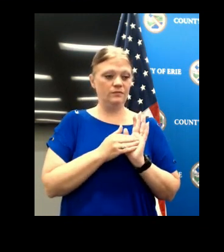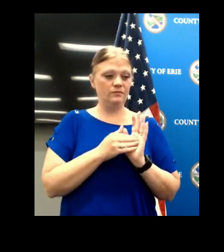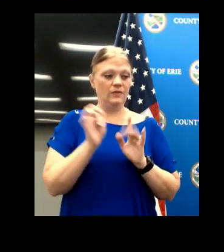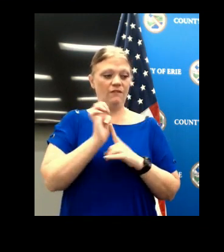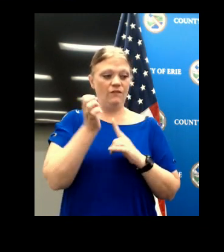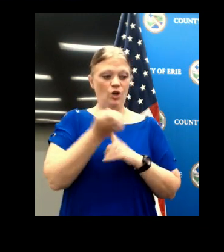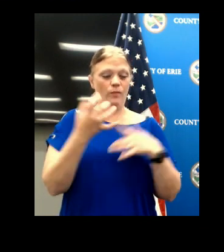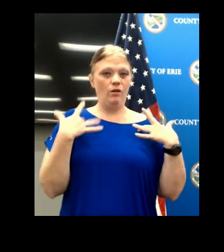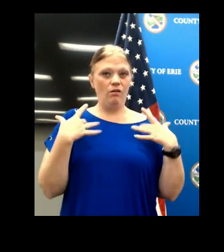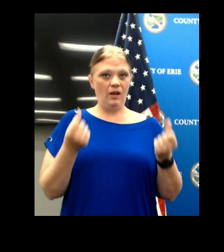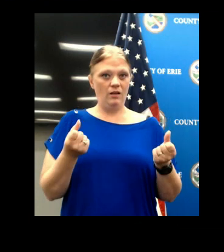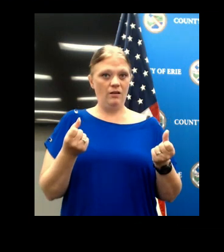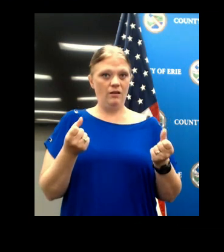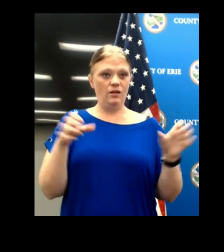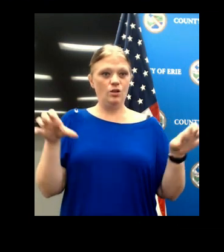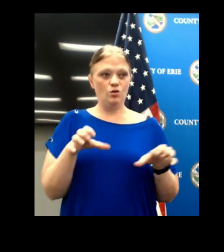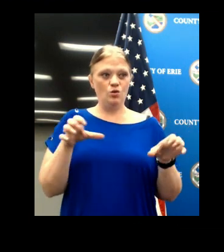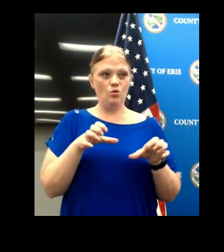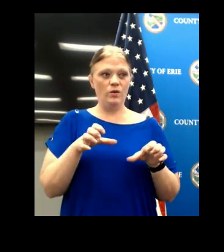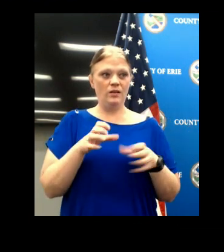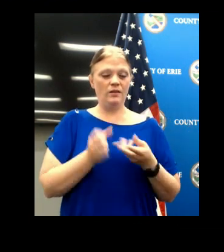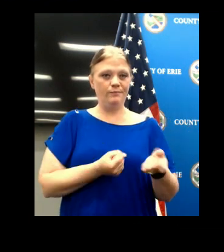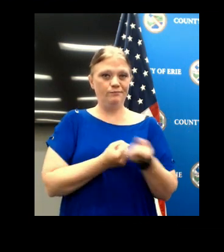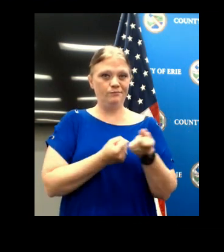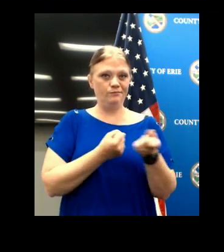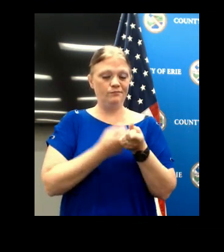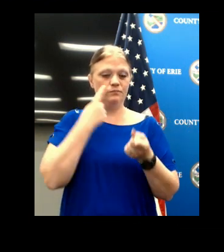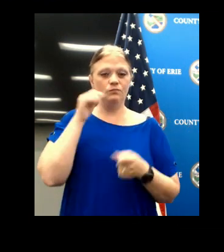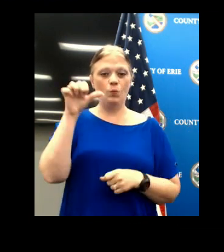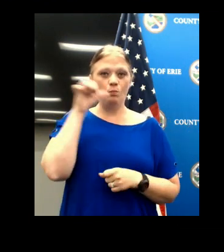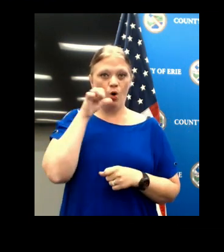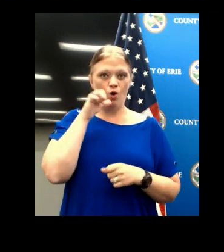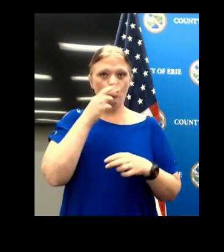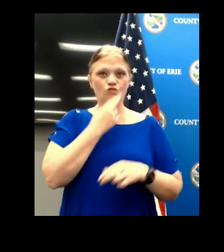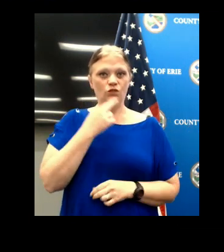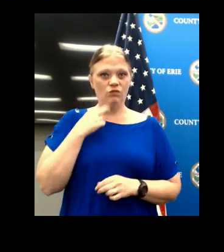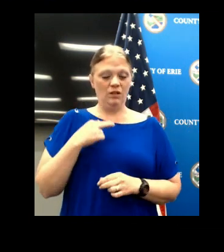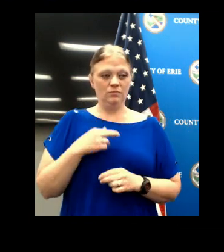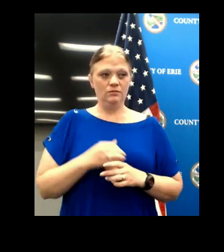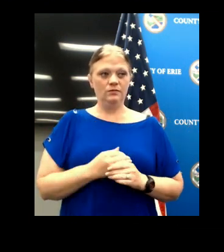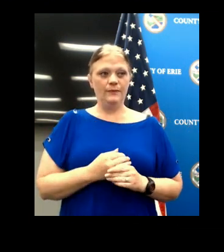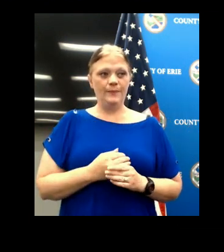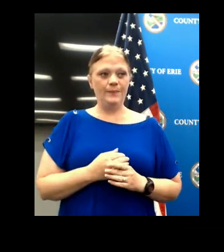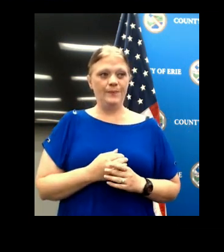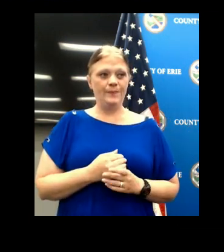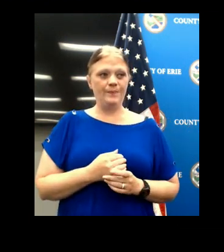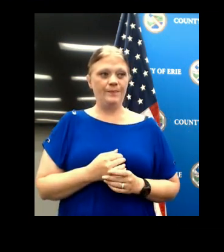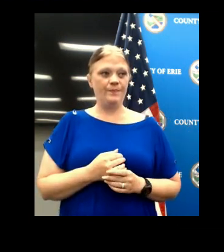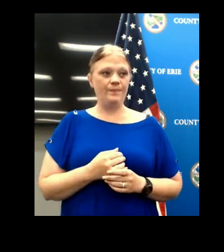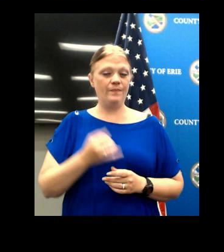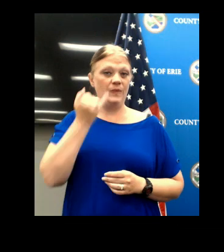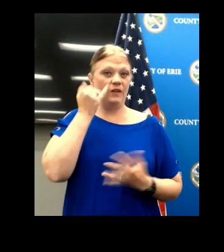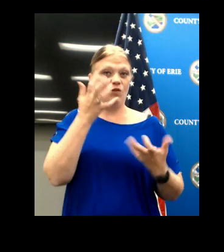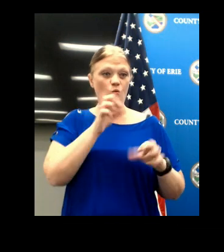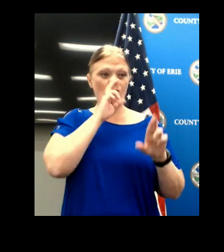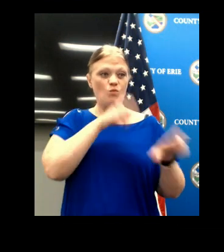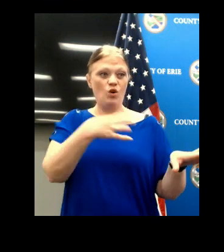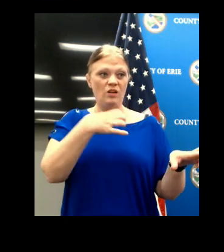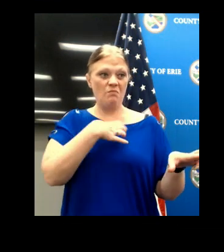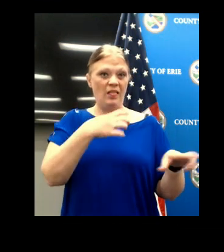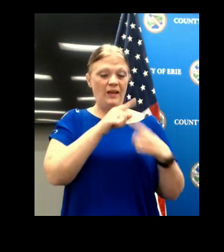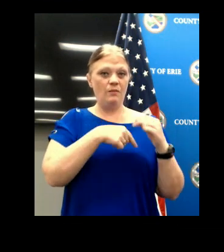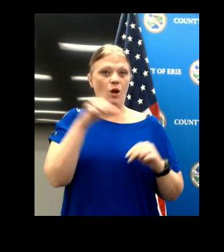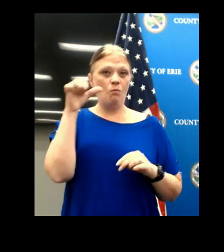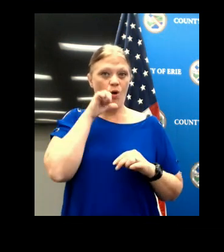environmental health is doing the enforcement arm for bars and restaurants. If you want to report a complaint about a bar